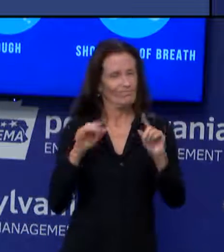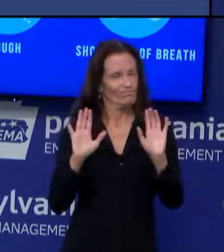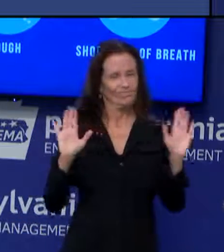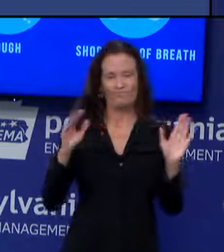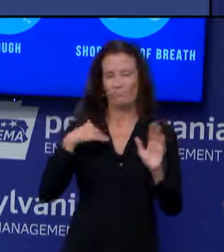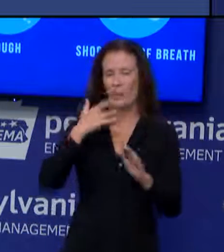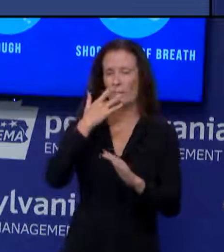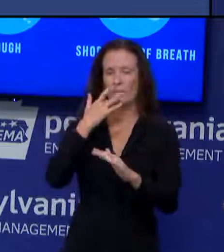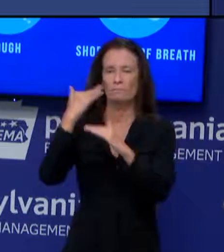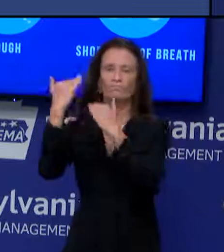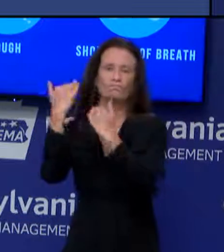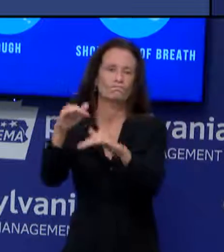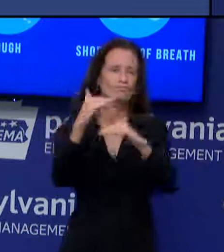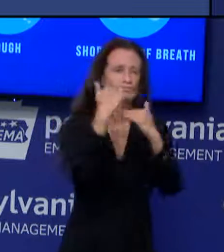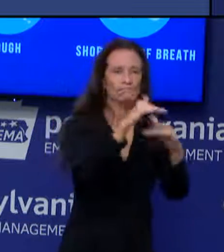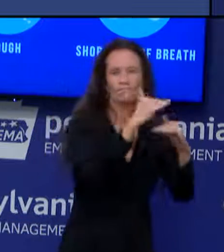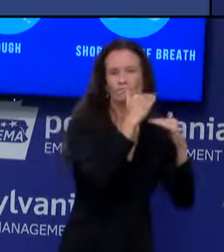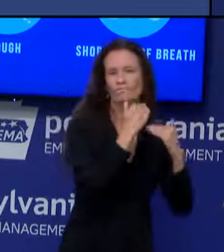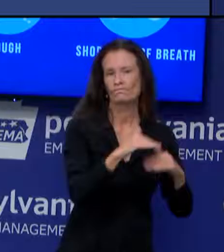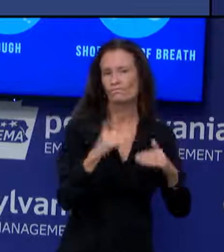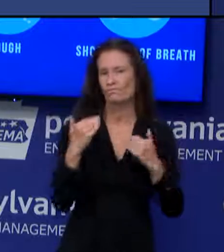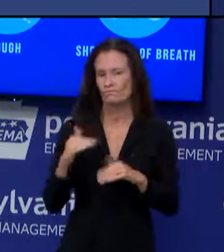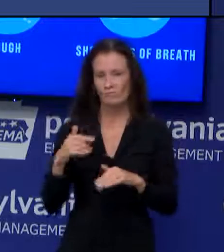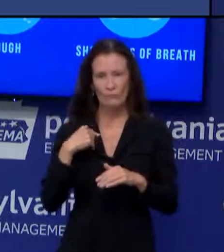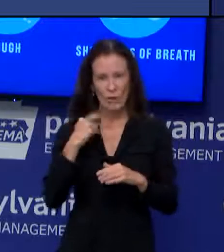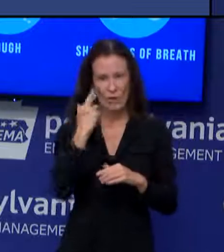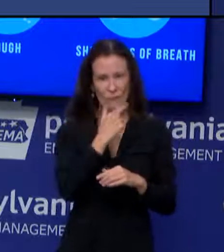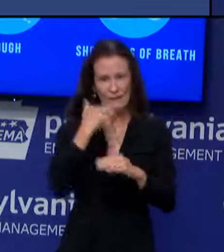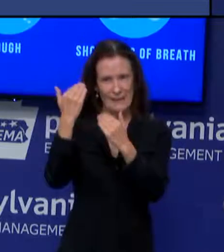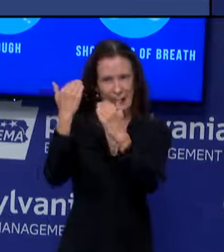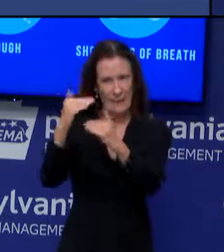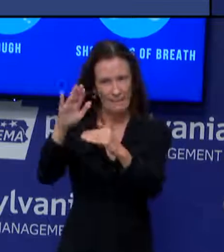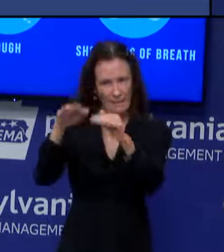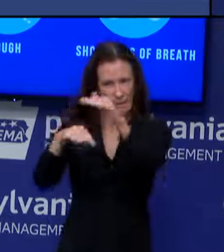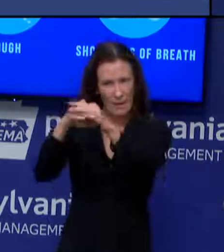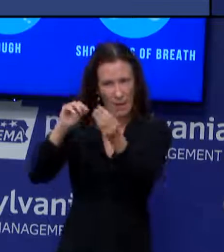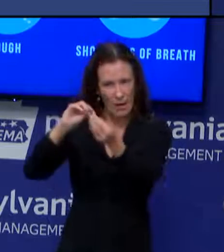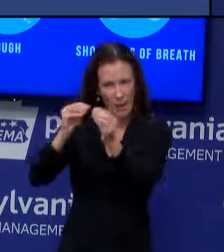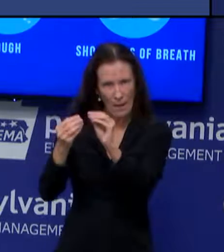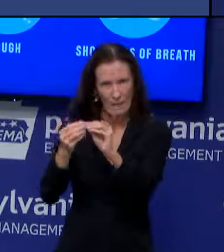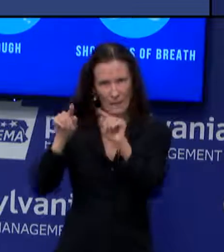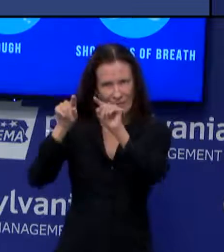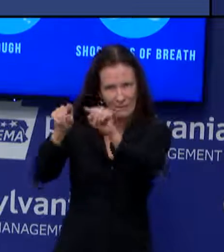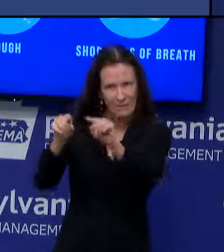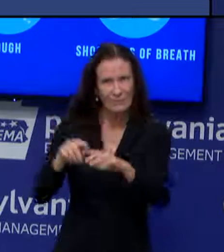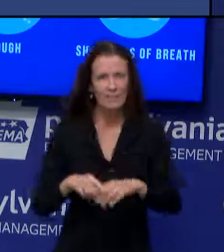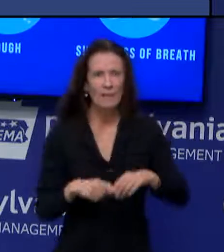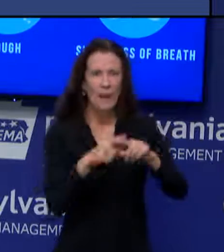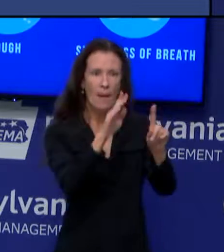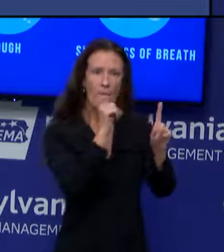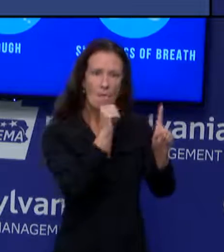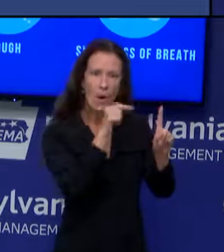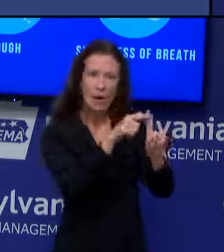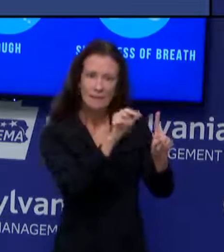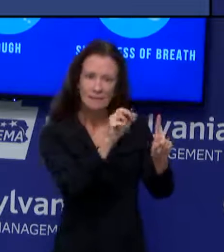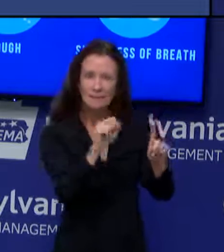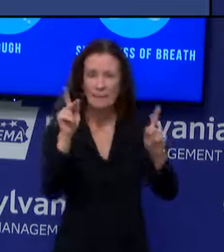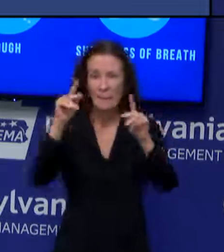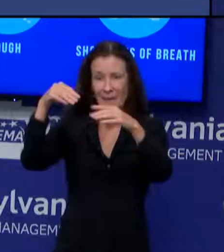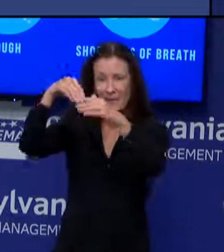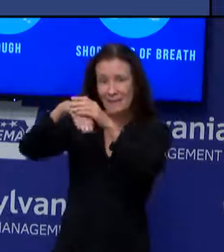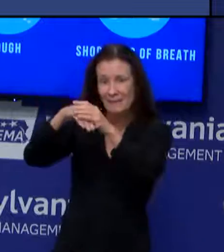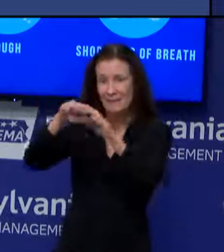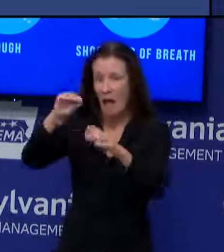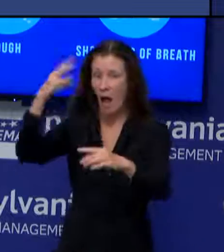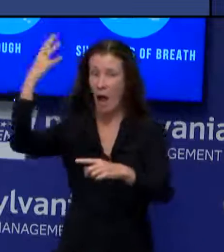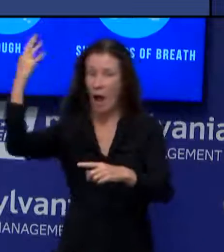the original limitations on restaurant capacity and the limitations on indoor and outdoor gatherings and closure